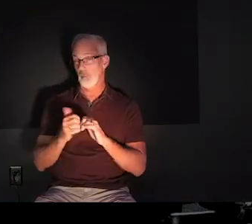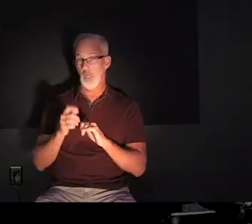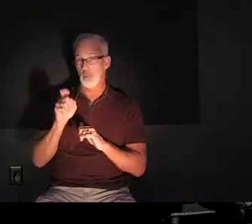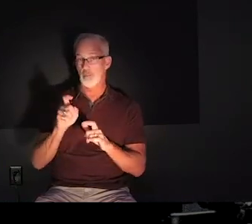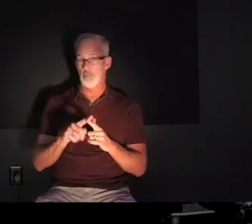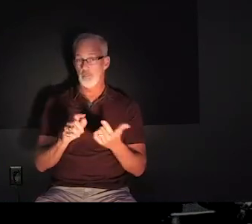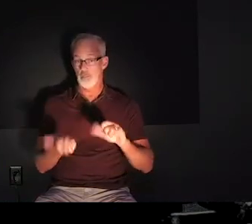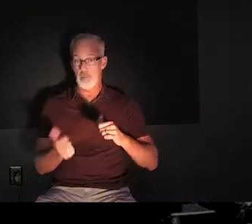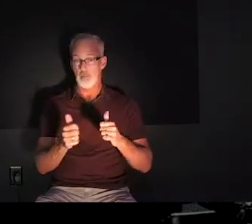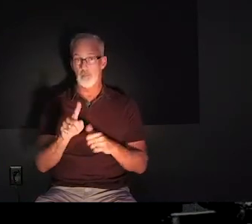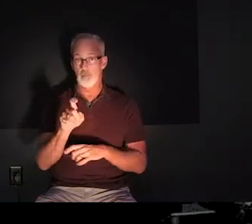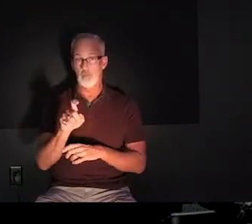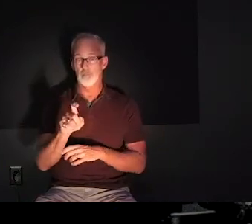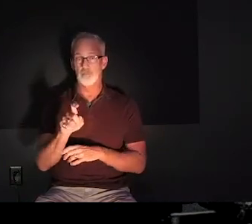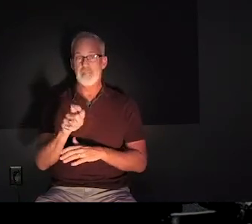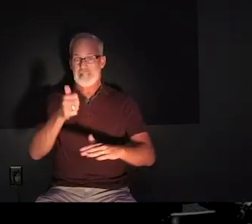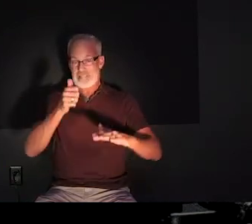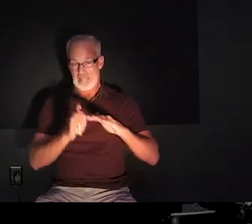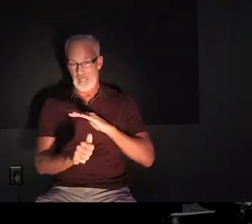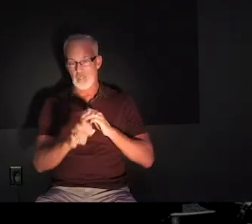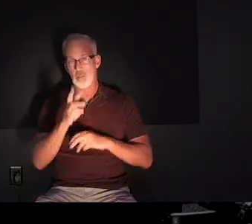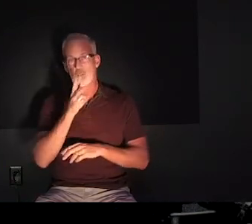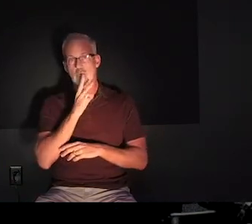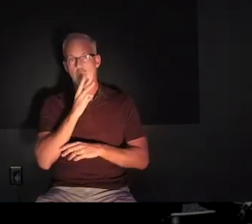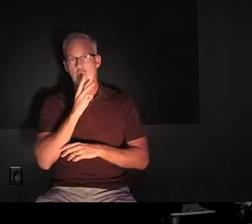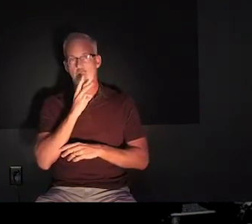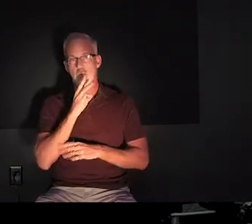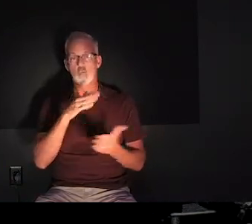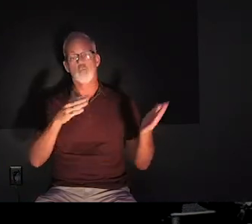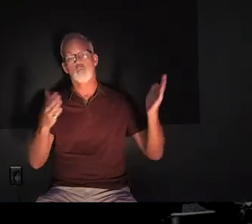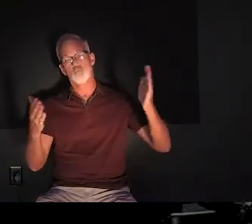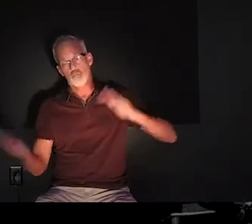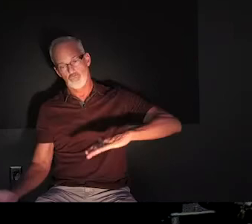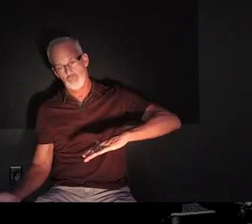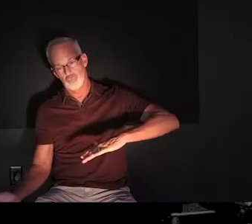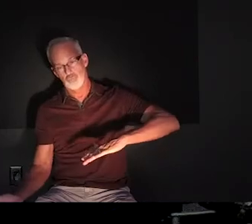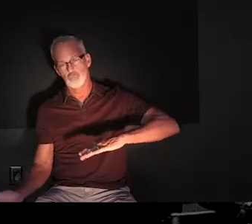baptized? We are to be immersed underneath the water and come back up.